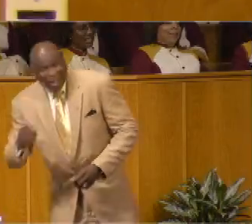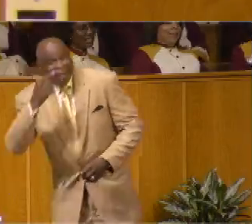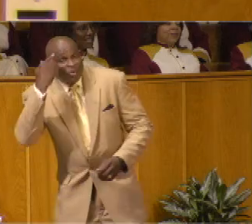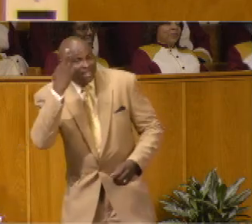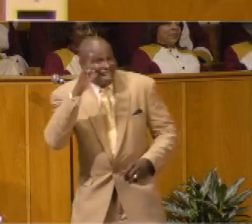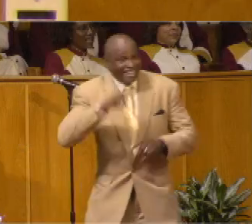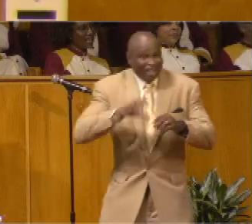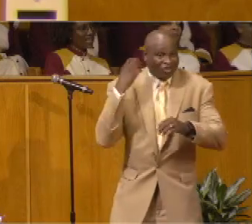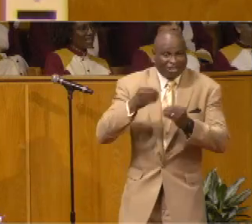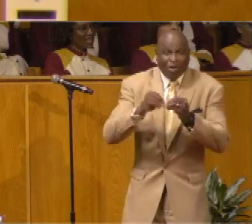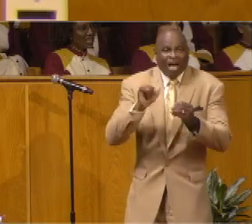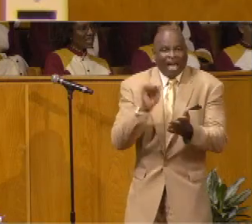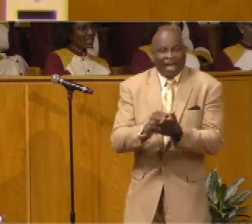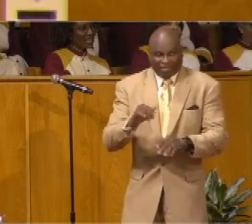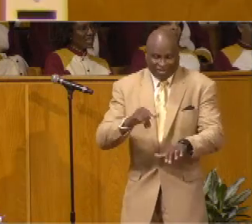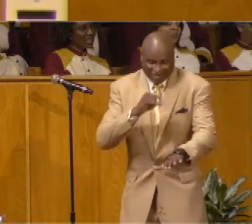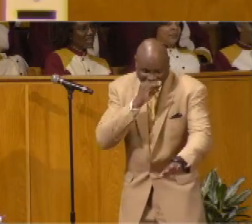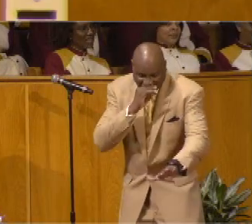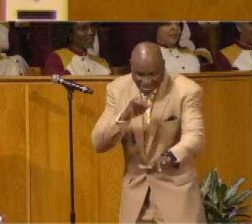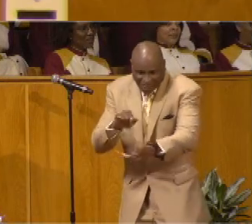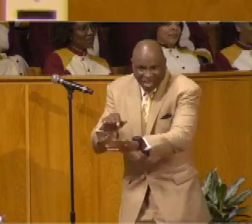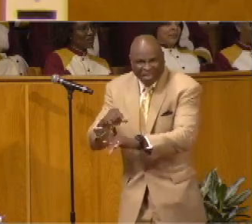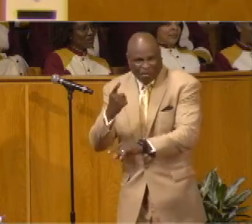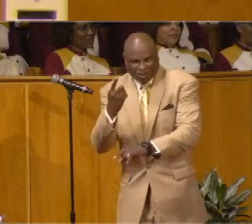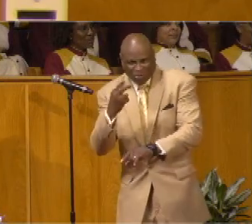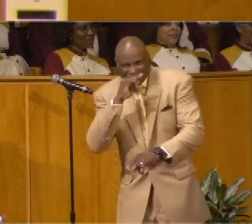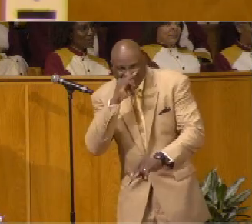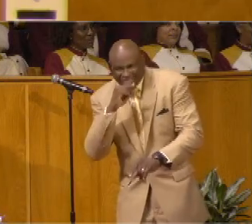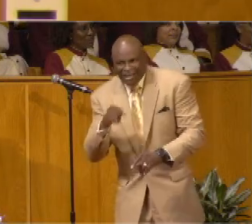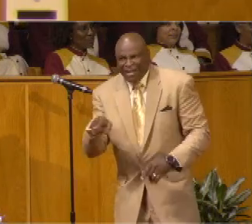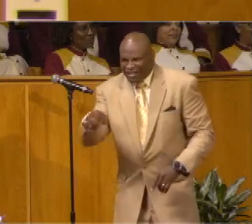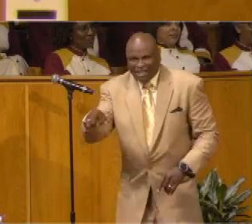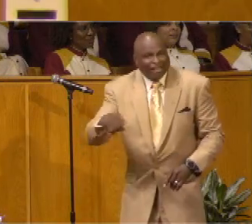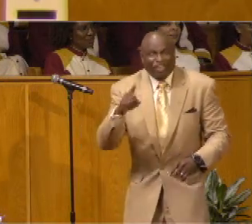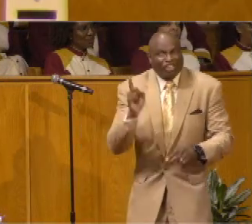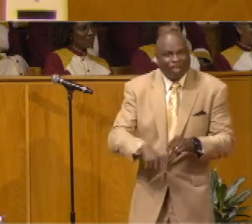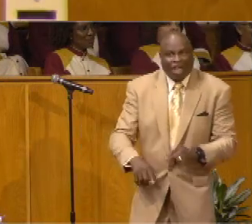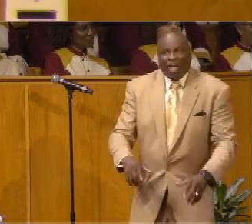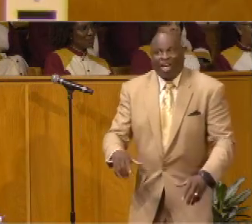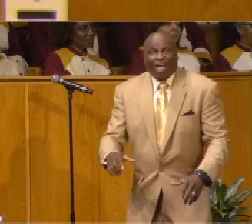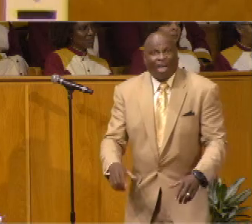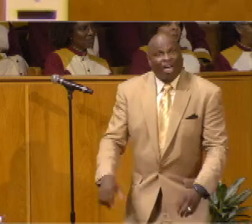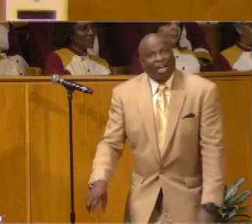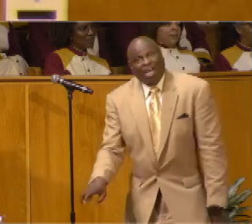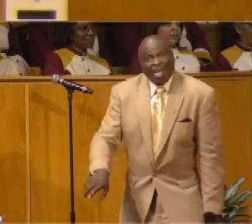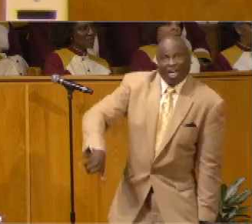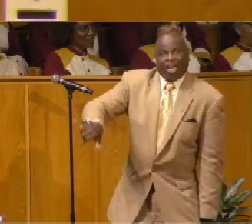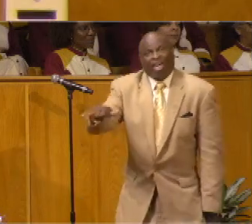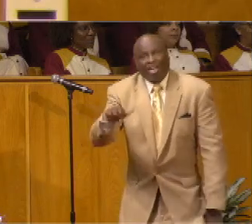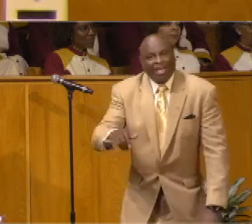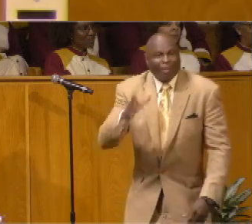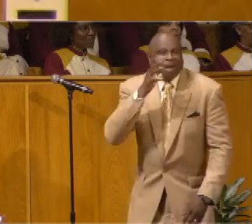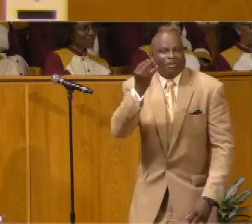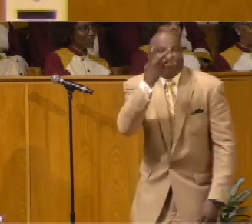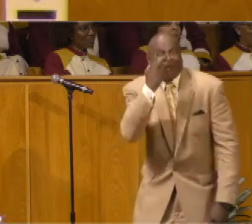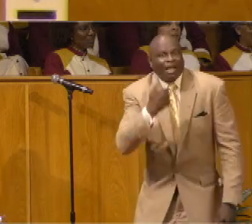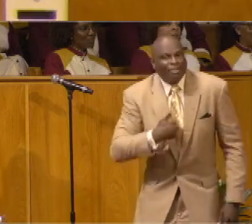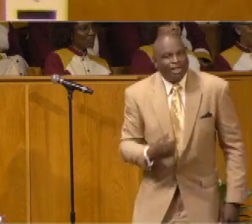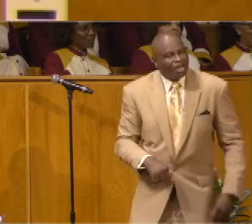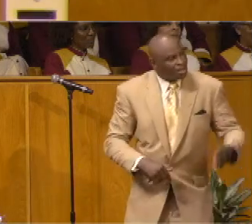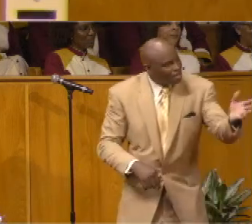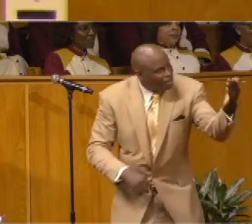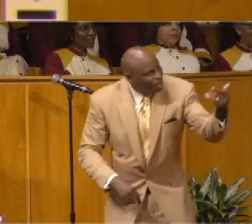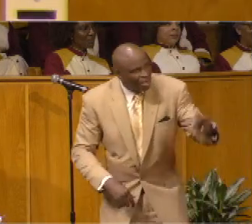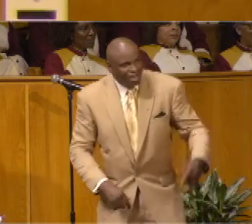because I had a team once, and there's a couple kids on there that just could not play, and the parents got mad and called a meeting